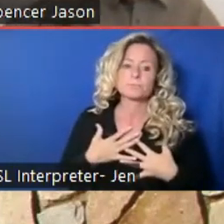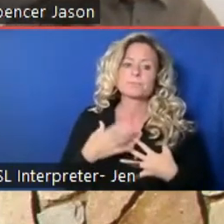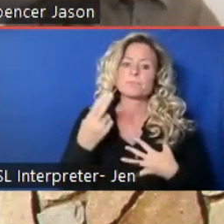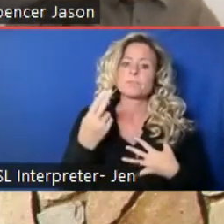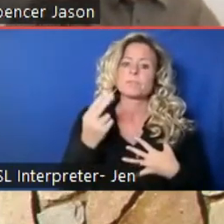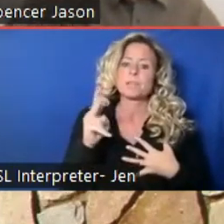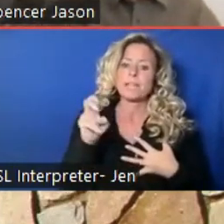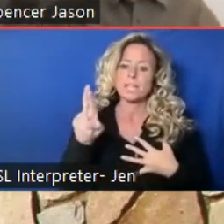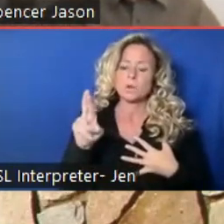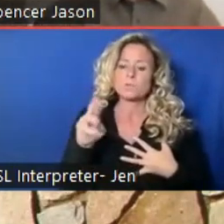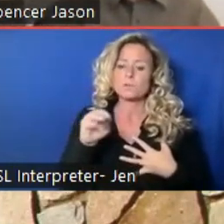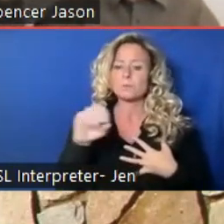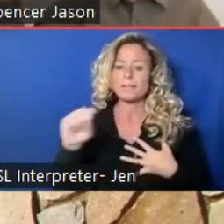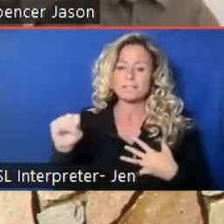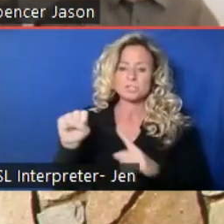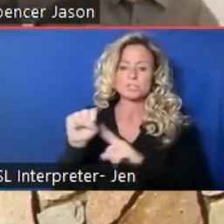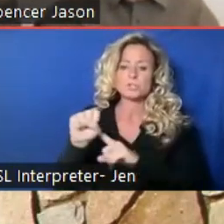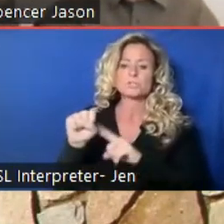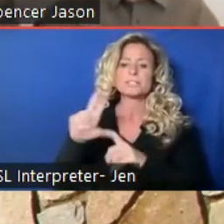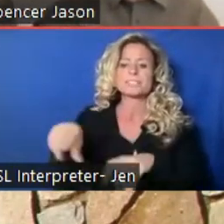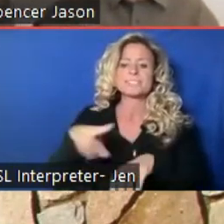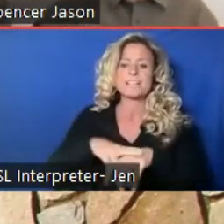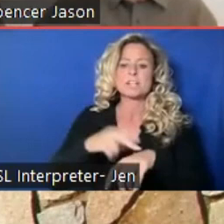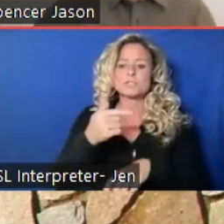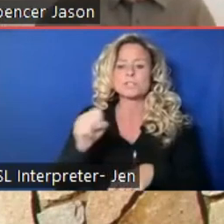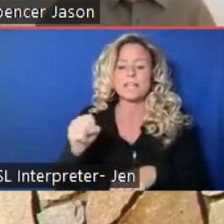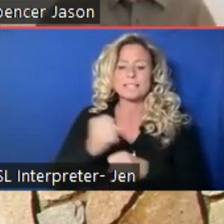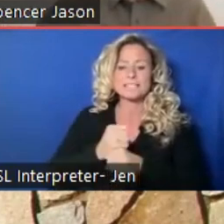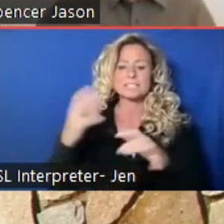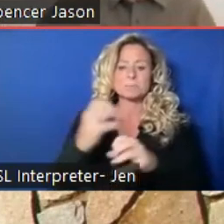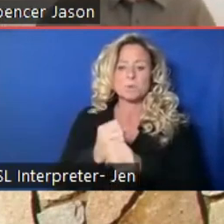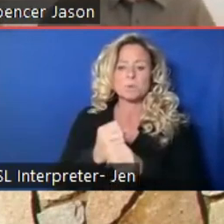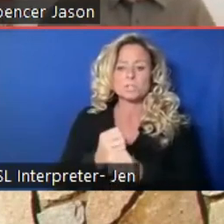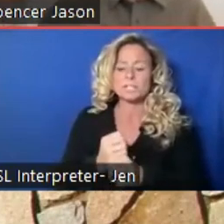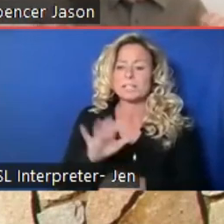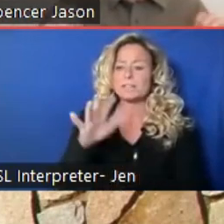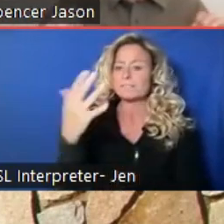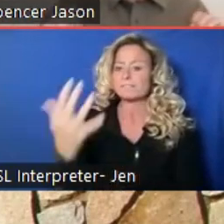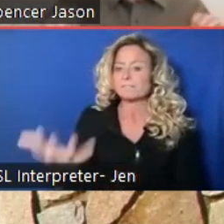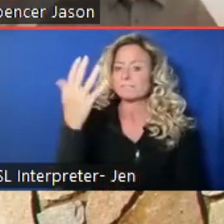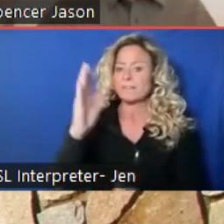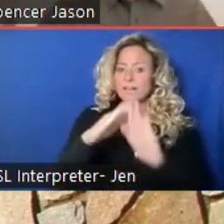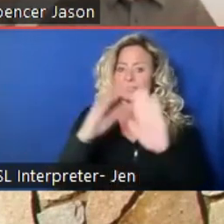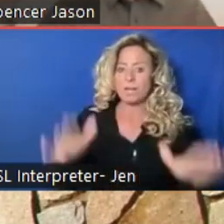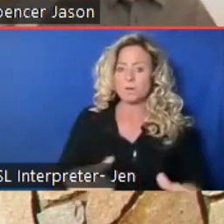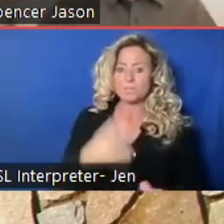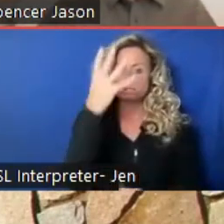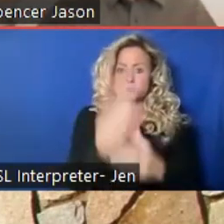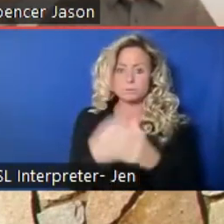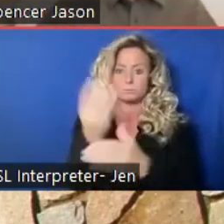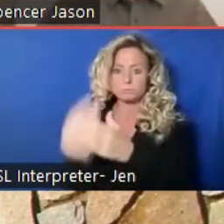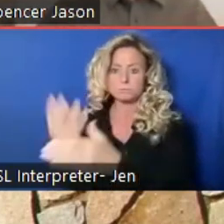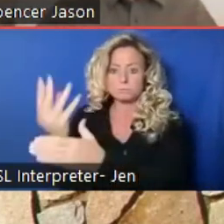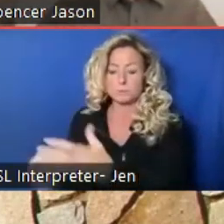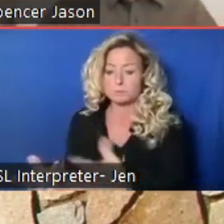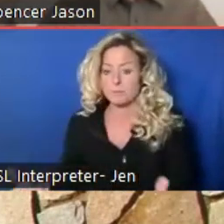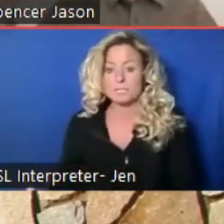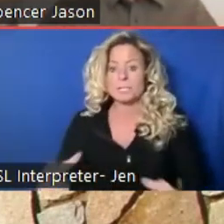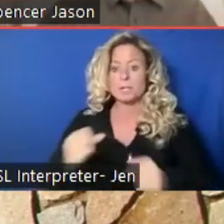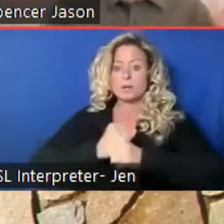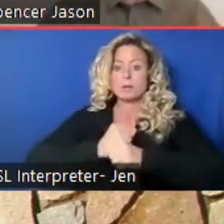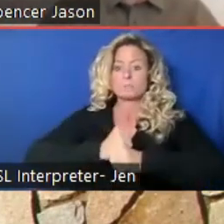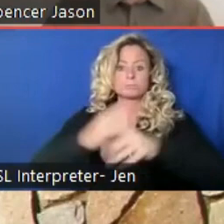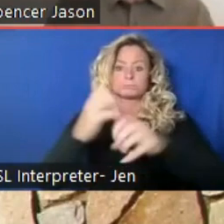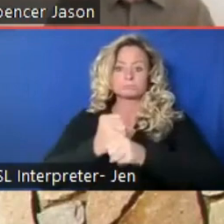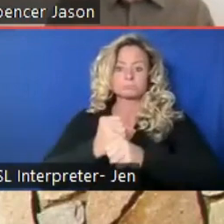Massachusetts, there was a natural gas explosion, and like five houses just disappeared. I remember that. completely gone. Boom,